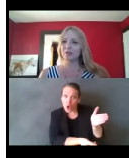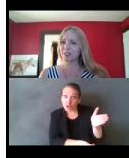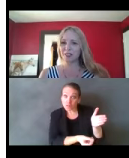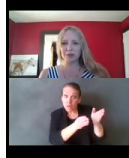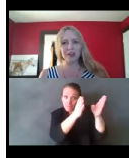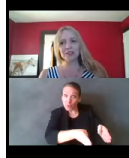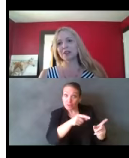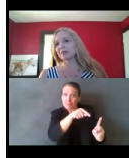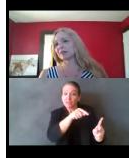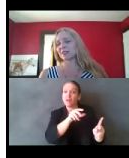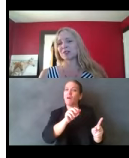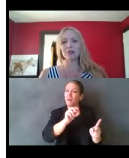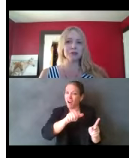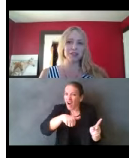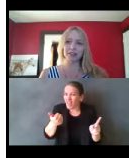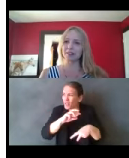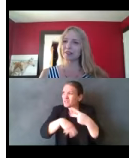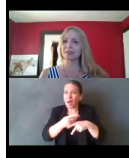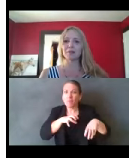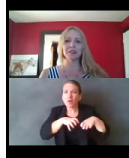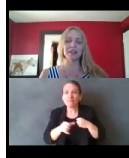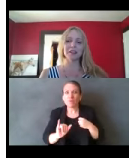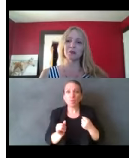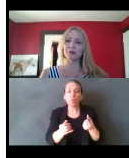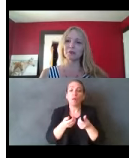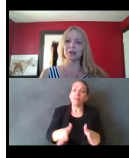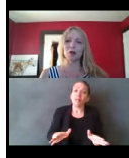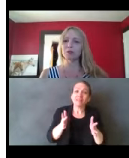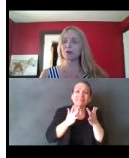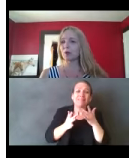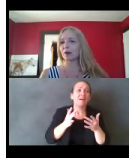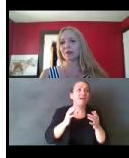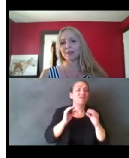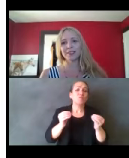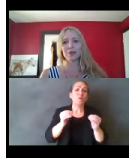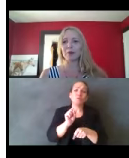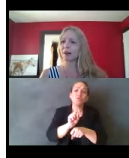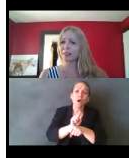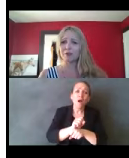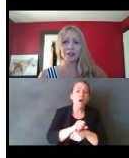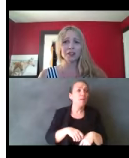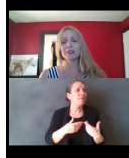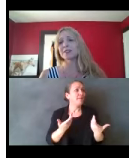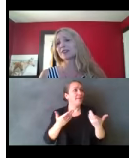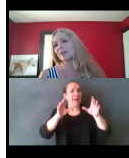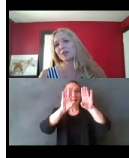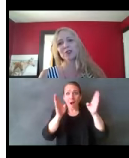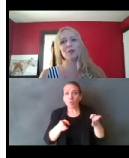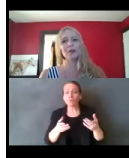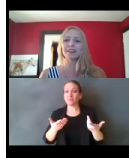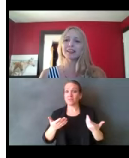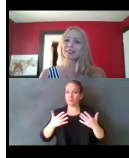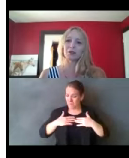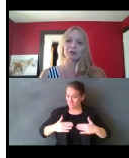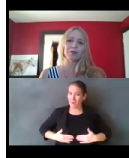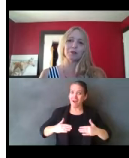a living situation, circumstances, something that you had hoped for, bodily functions. There's so